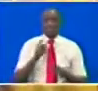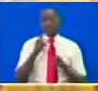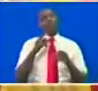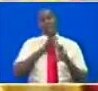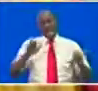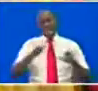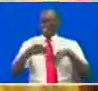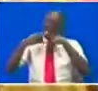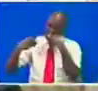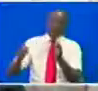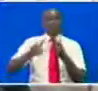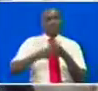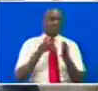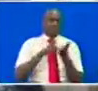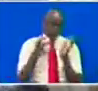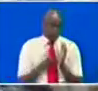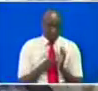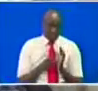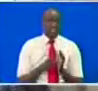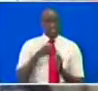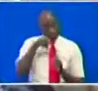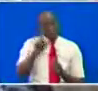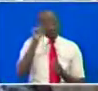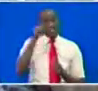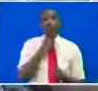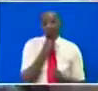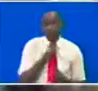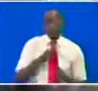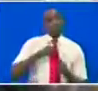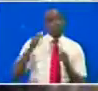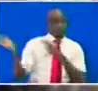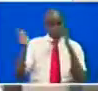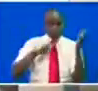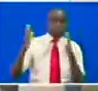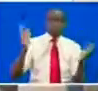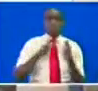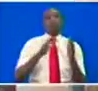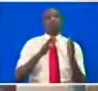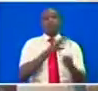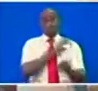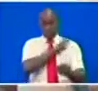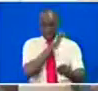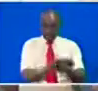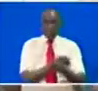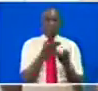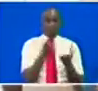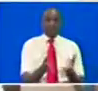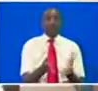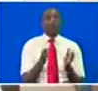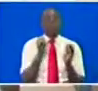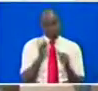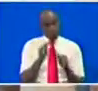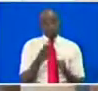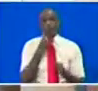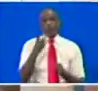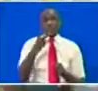directed by the county government. Kenwind plans to set up a wind power plant that will produce at 90 megawatts on a 3,200